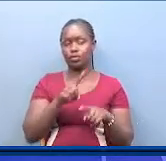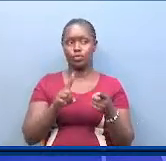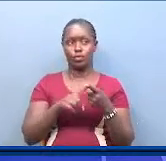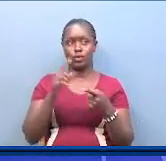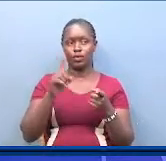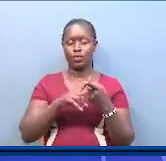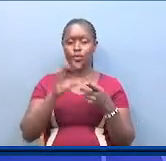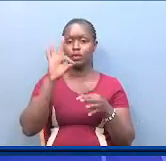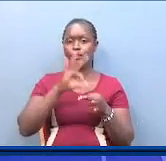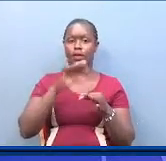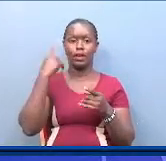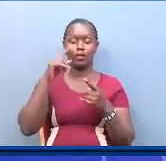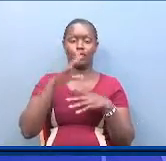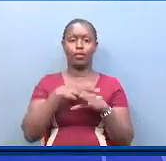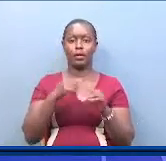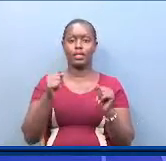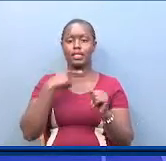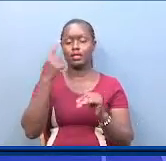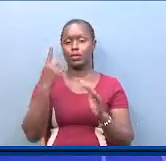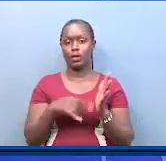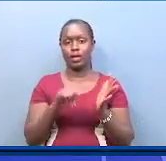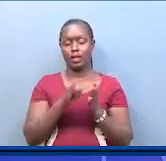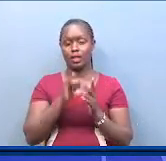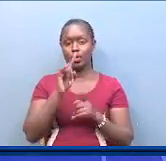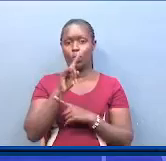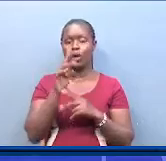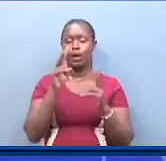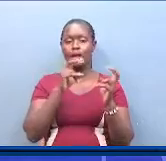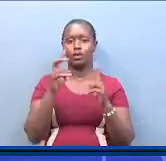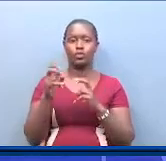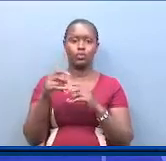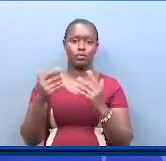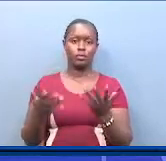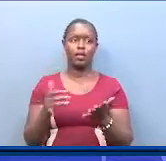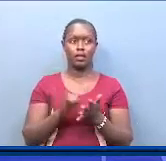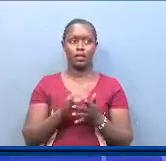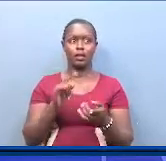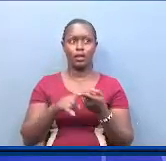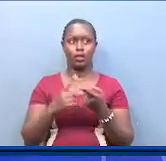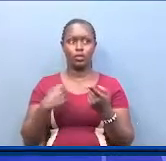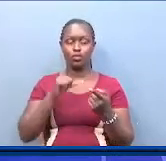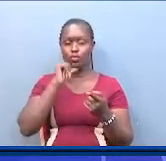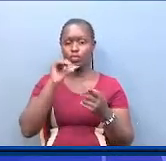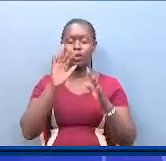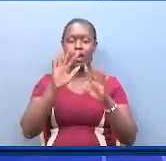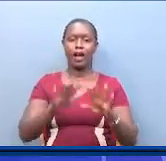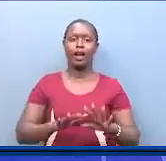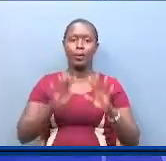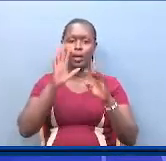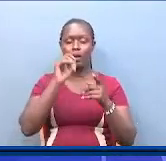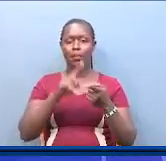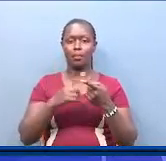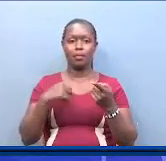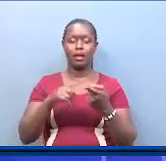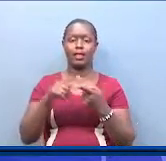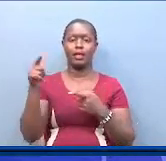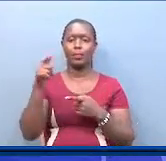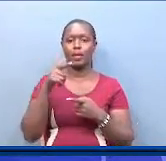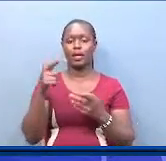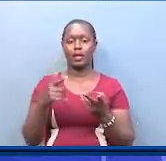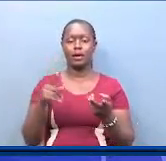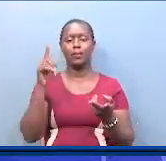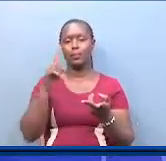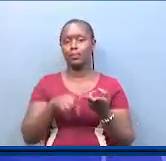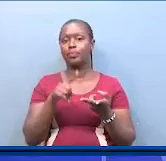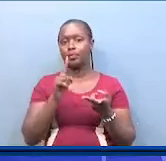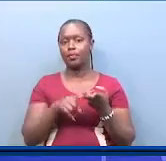was vying for presidency, I told you one of the main issues, he was decampaigned by the media. She was actually decampaigned. Number